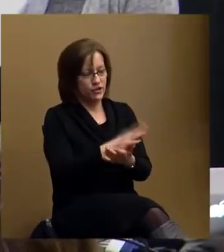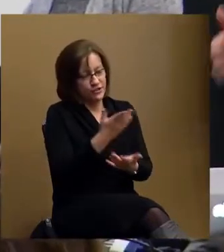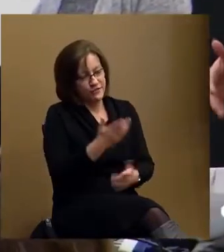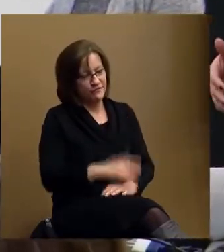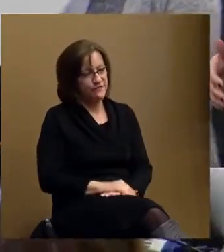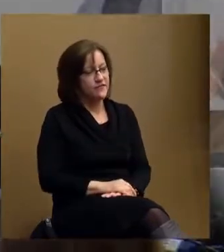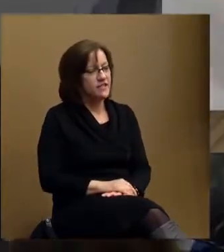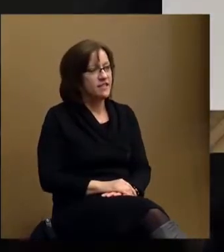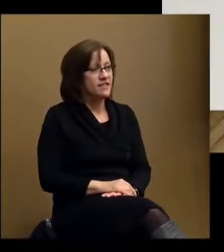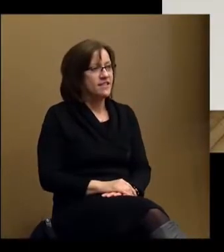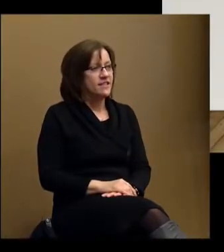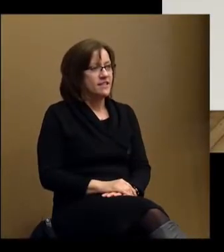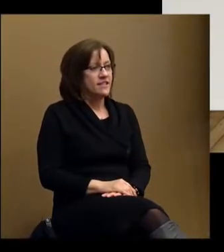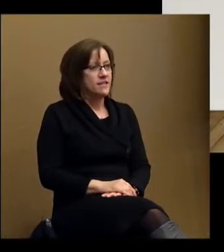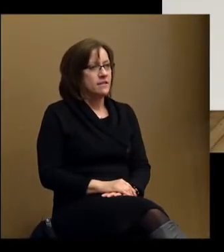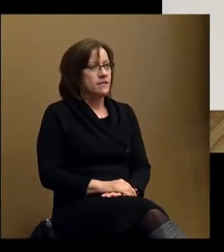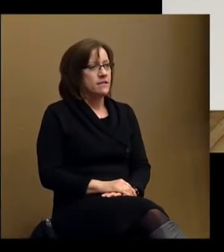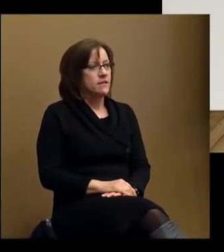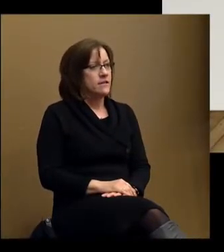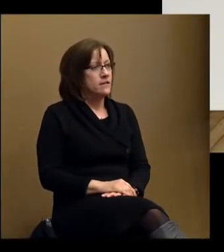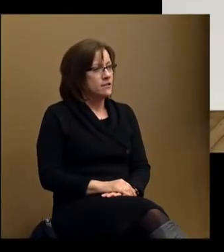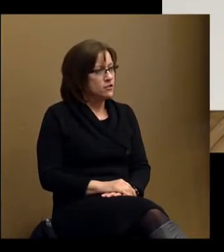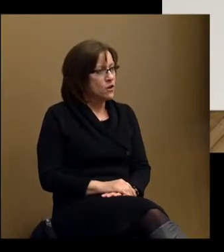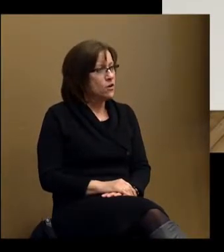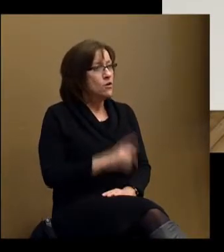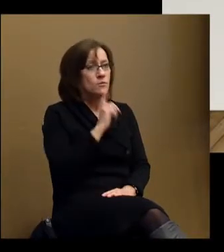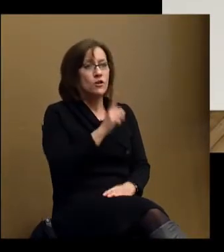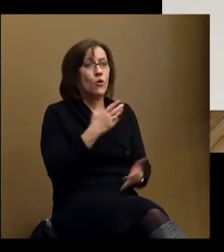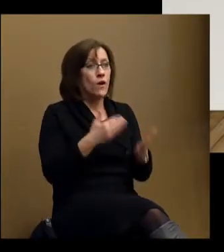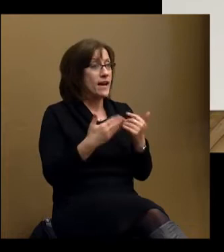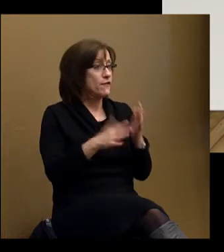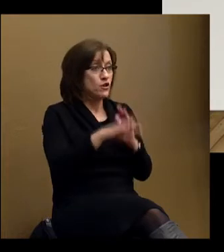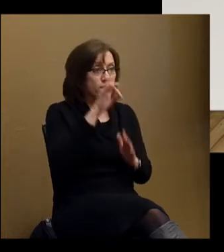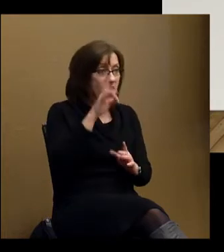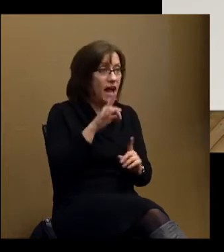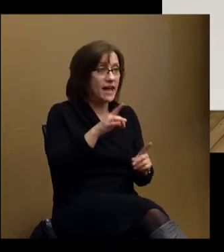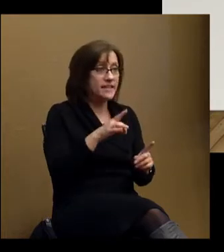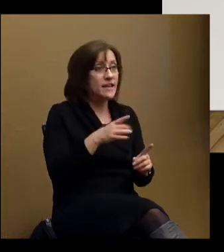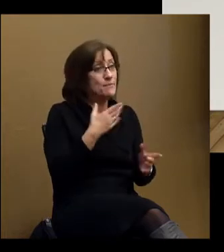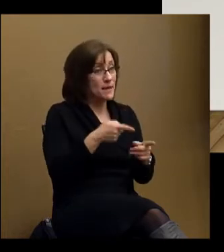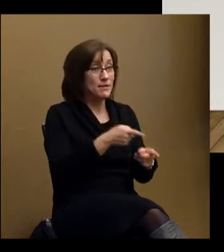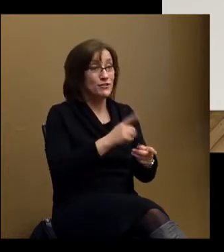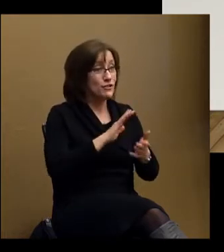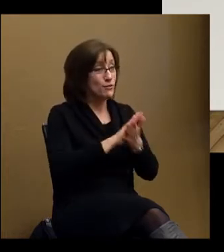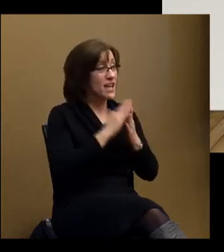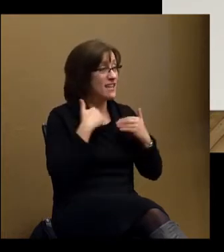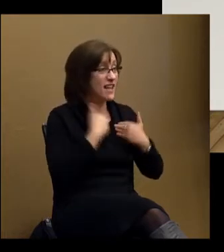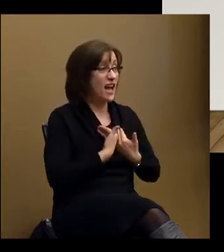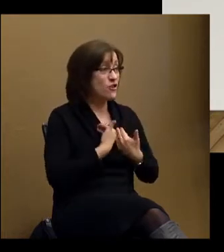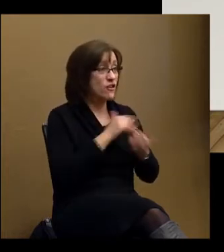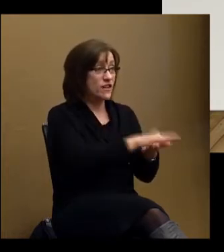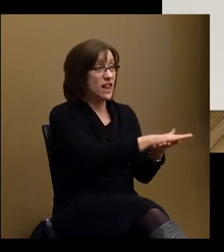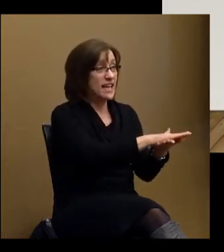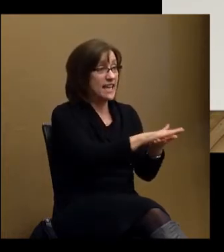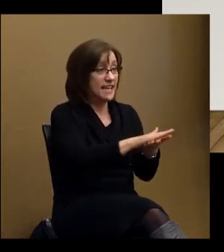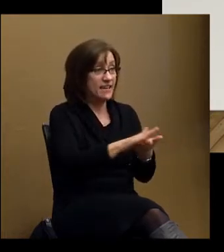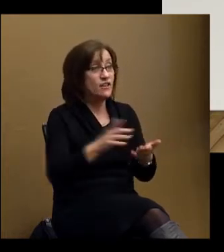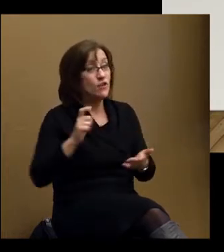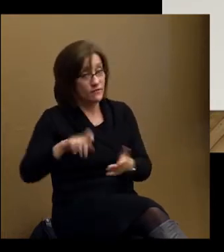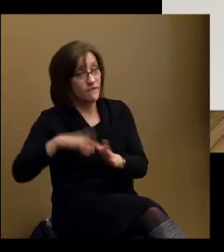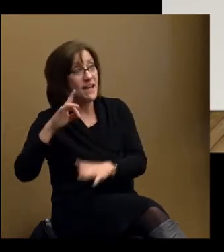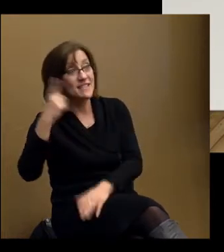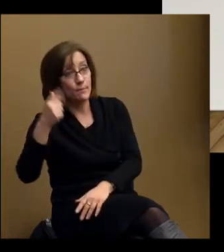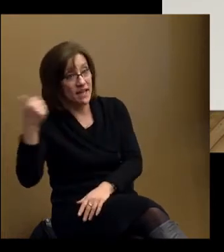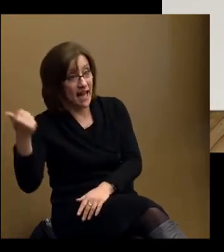Make sure that you, whatever you find, she might get tired of cleaning. So make sure that you've got some rotation